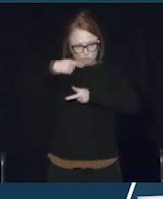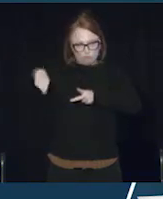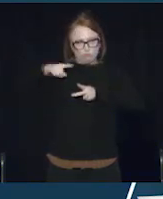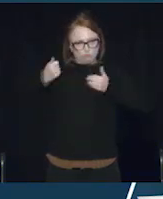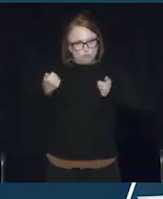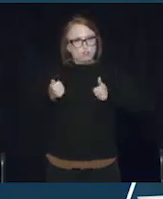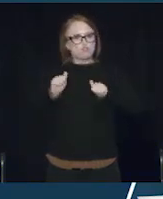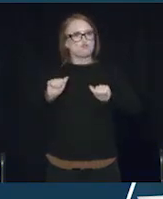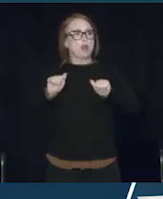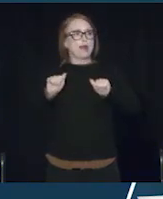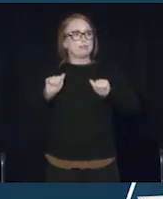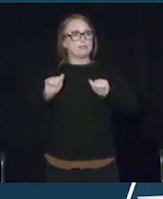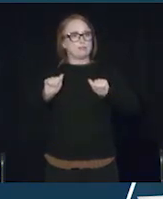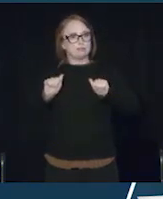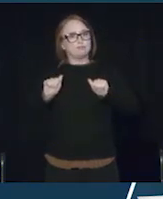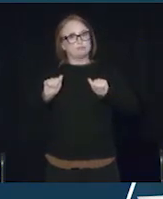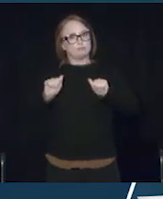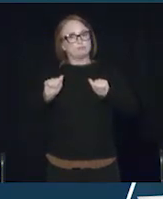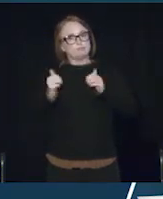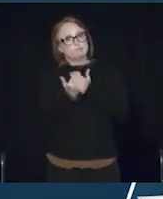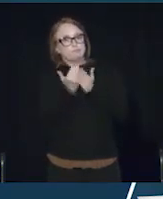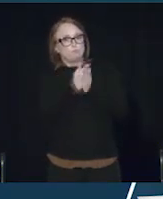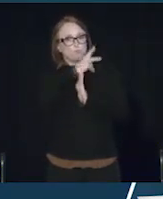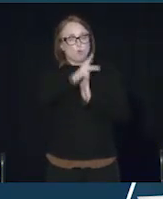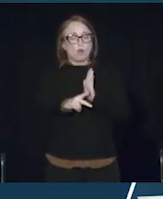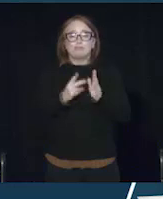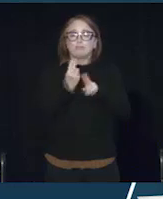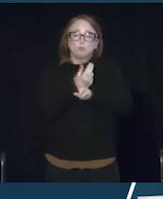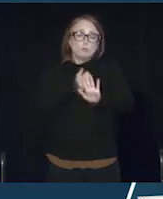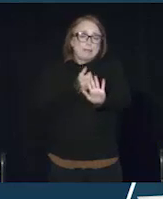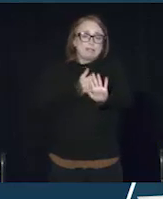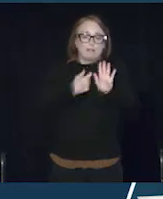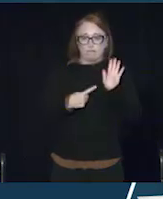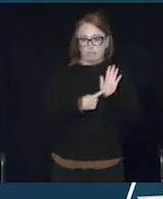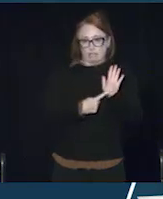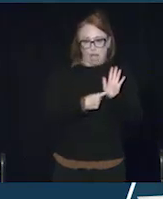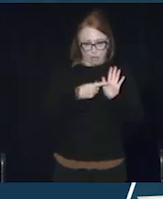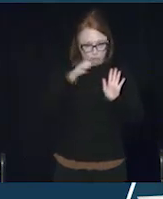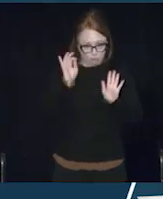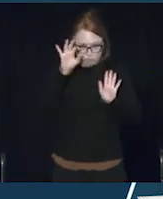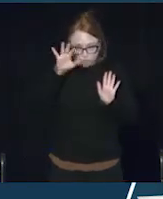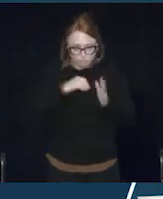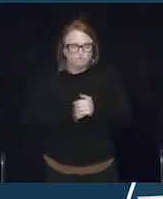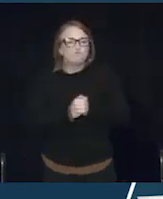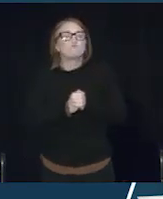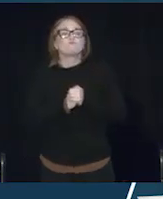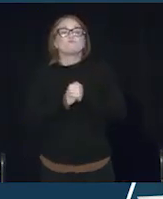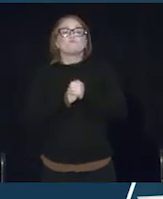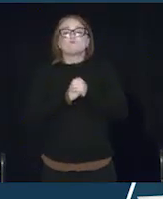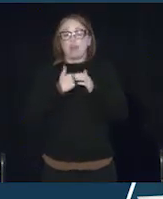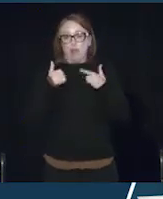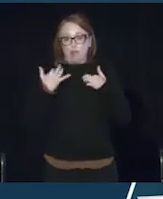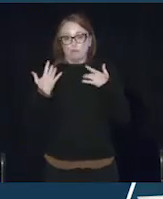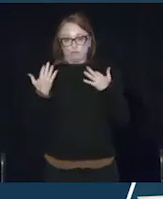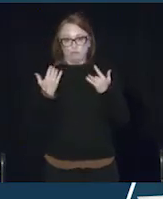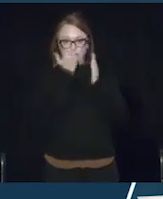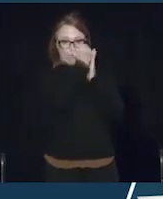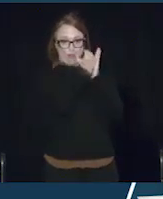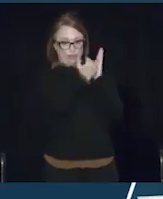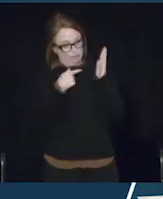the pilot. I'm gonna use me for example. They kicked me off of the waiver